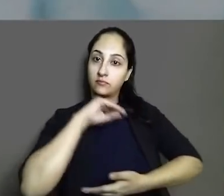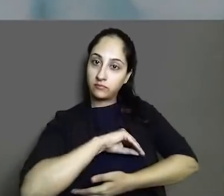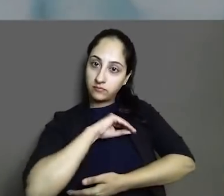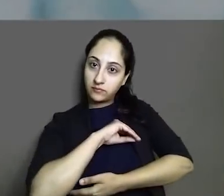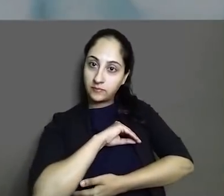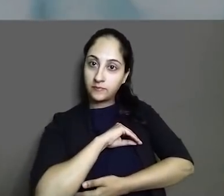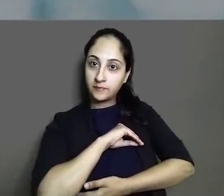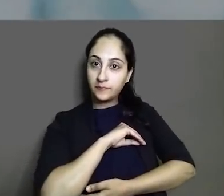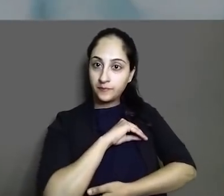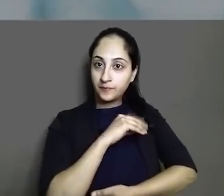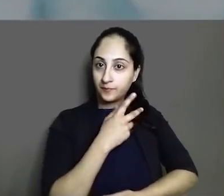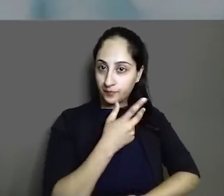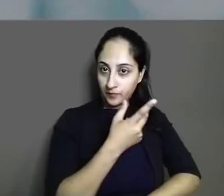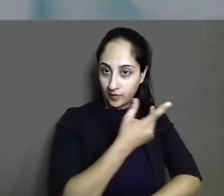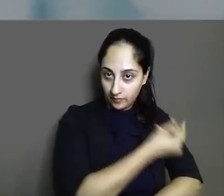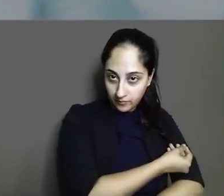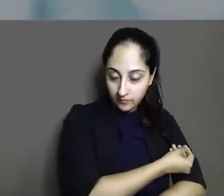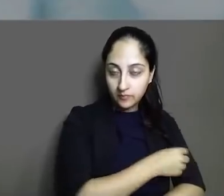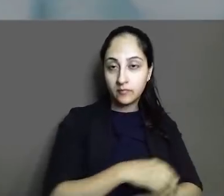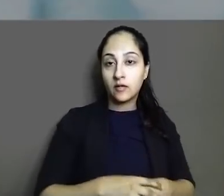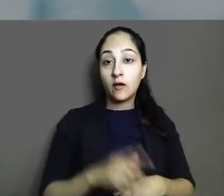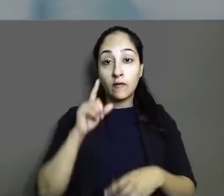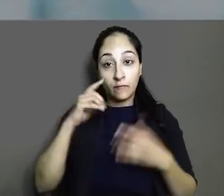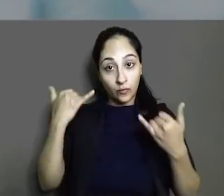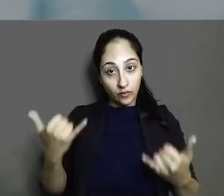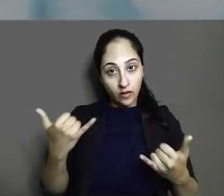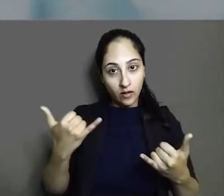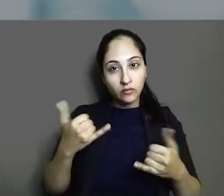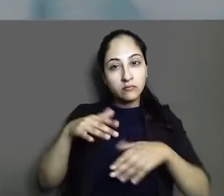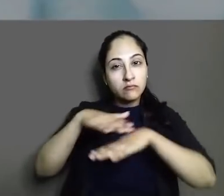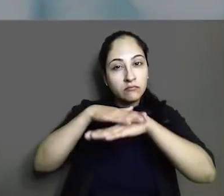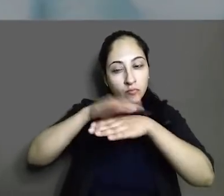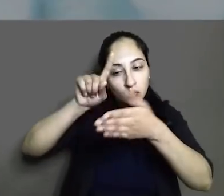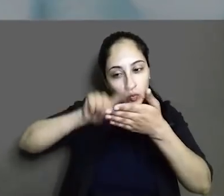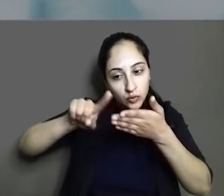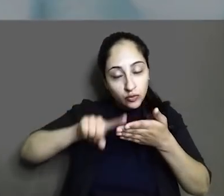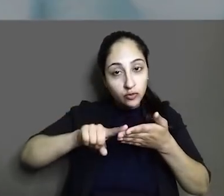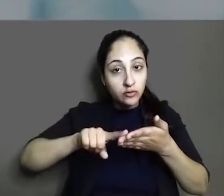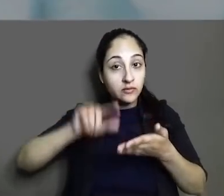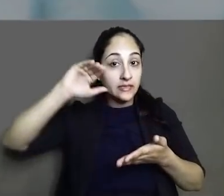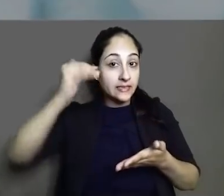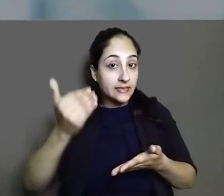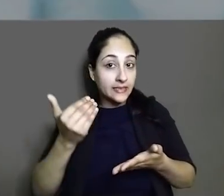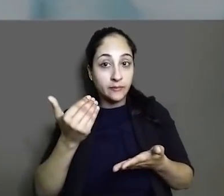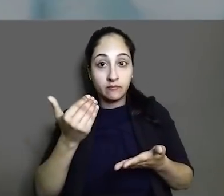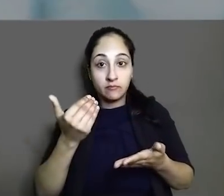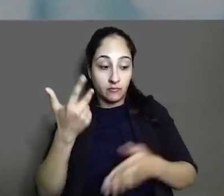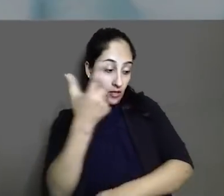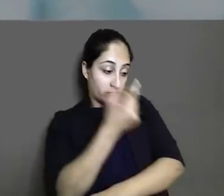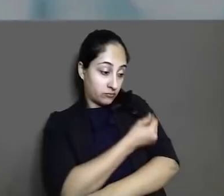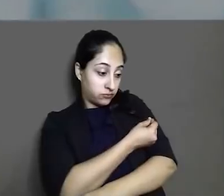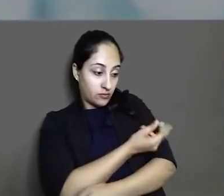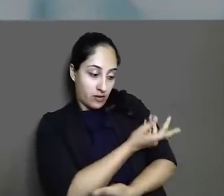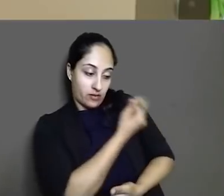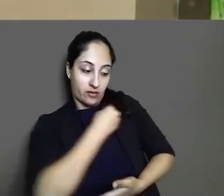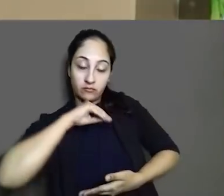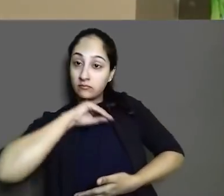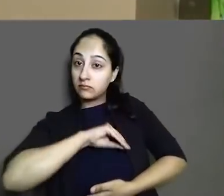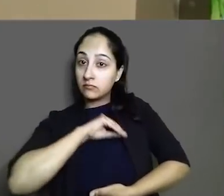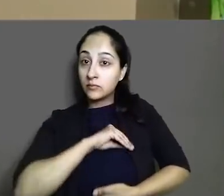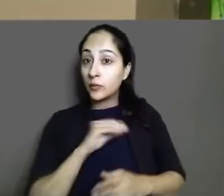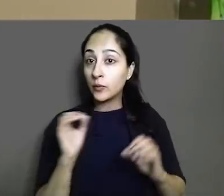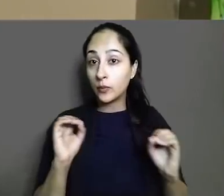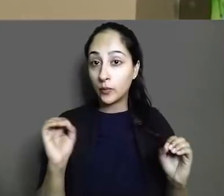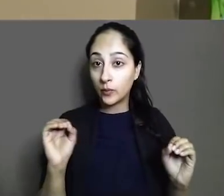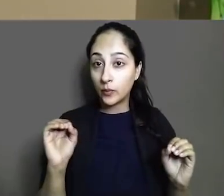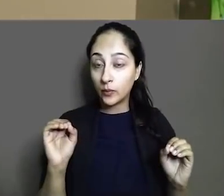that women who become eligible for the vaccine and are considering getting pregnant or trying to conceive,